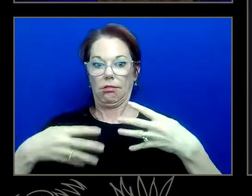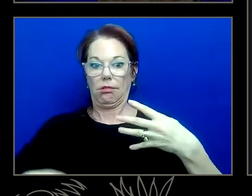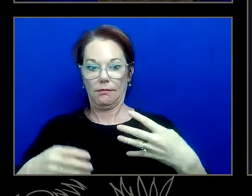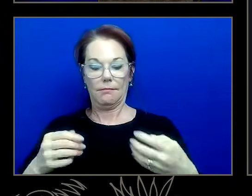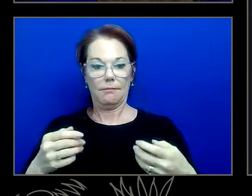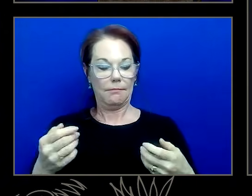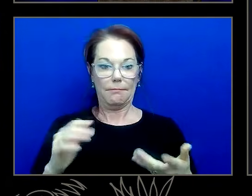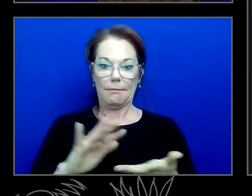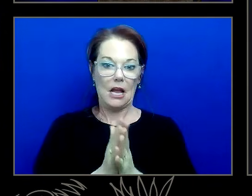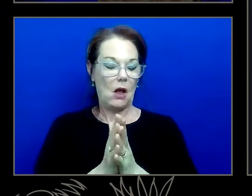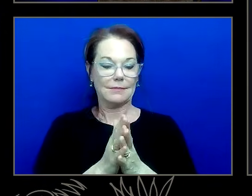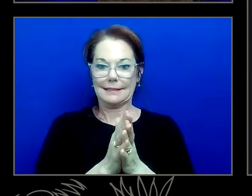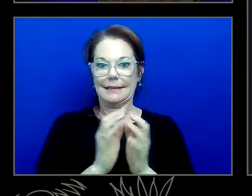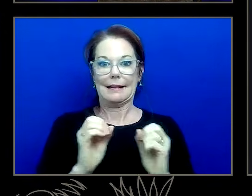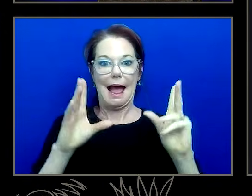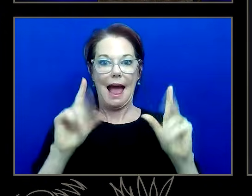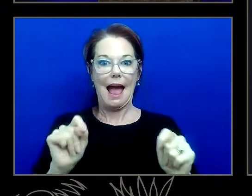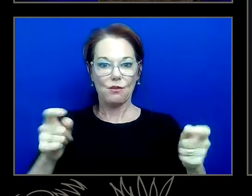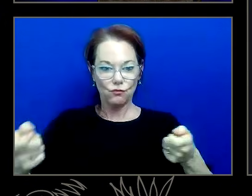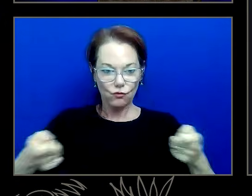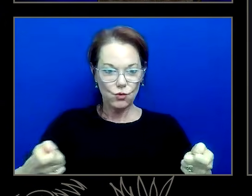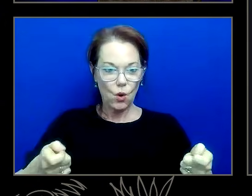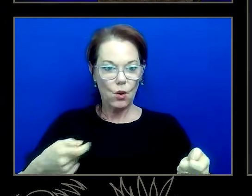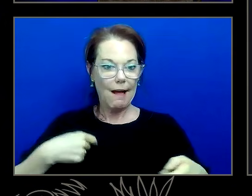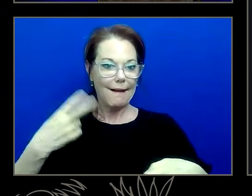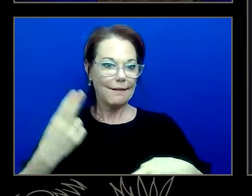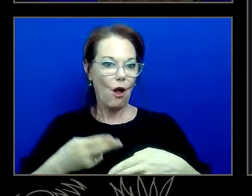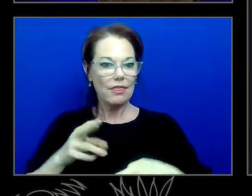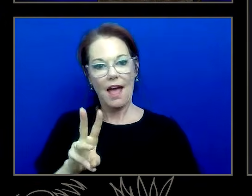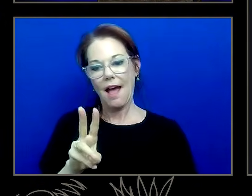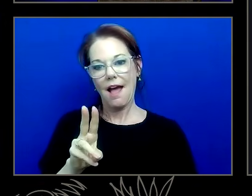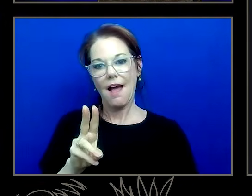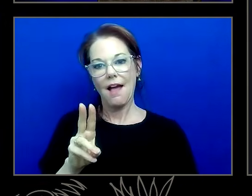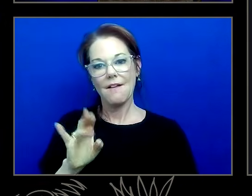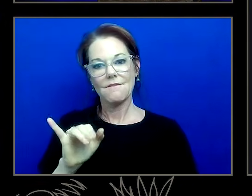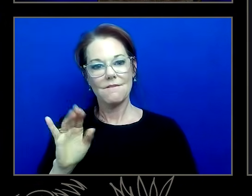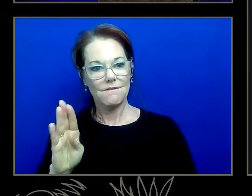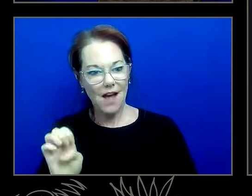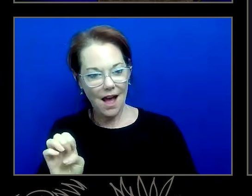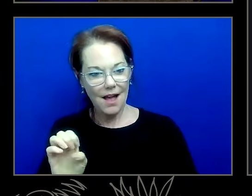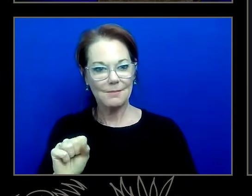control. I call this vibe state management.